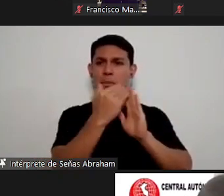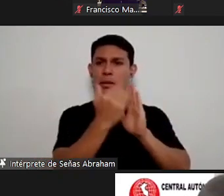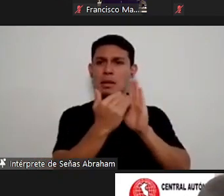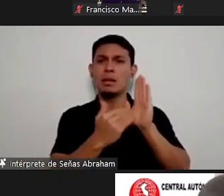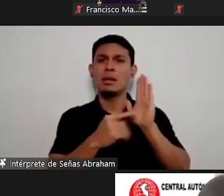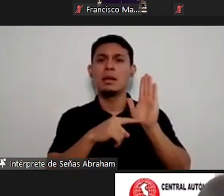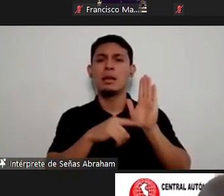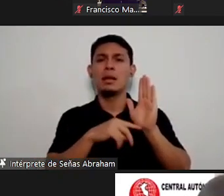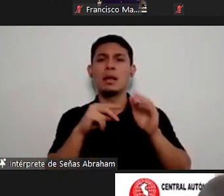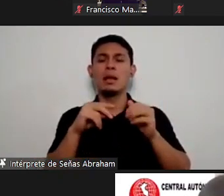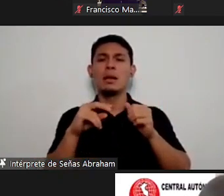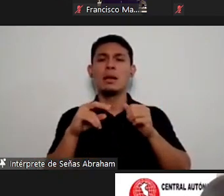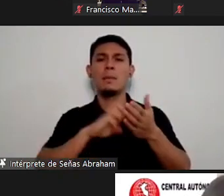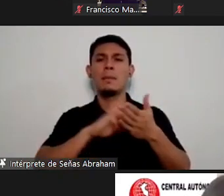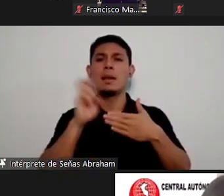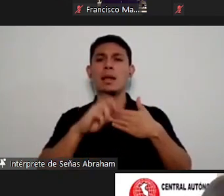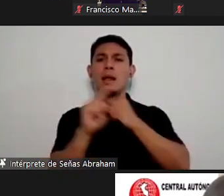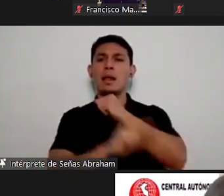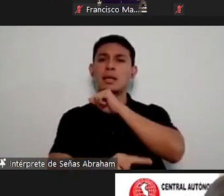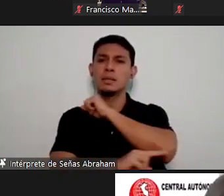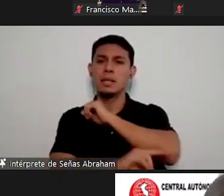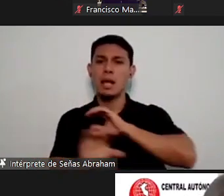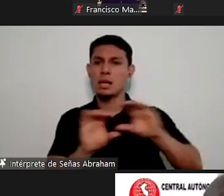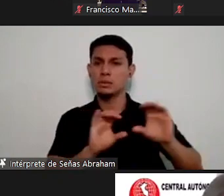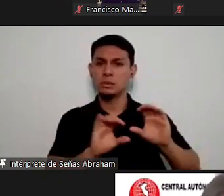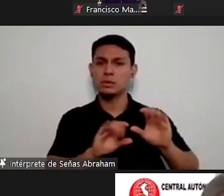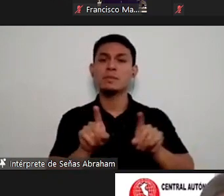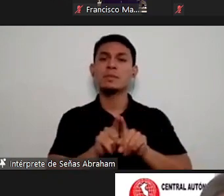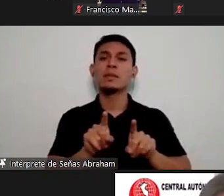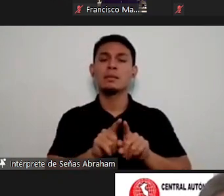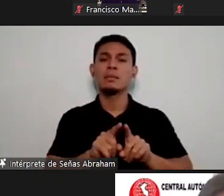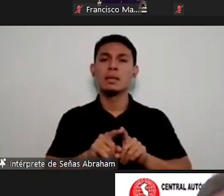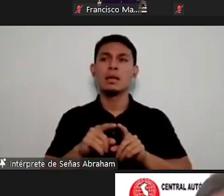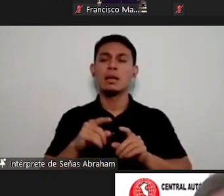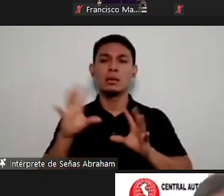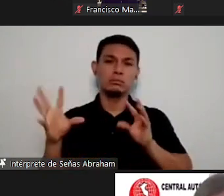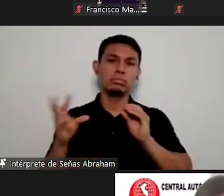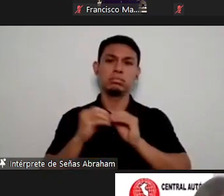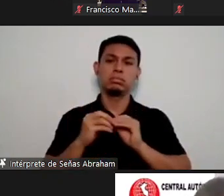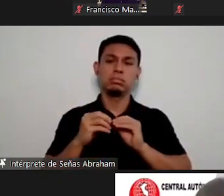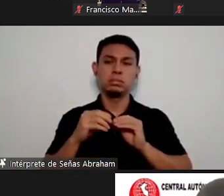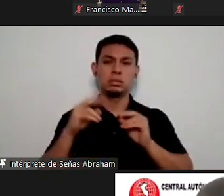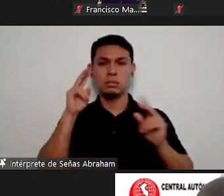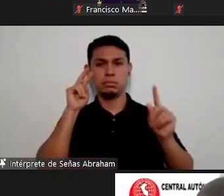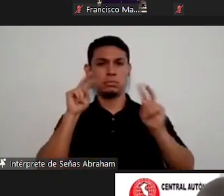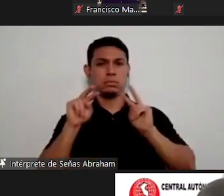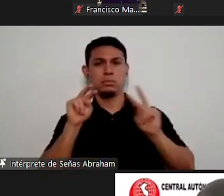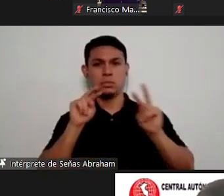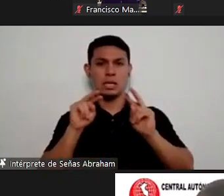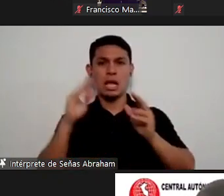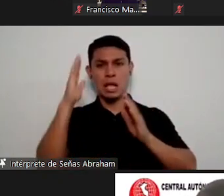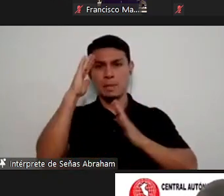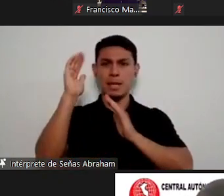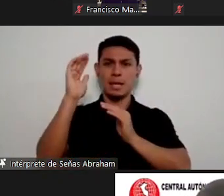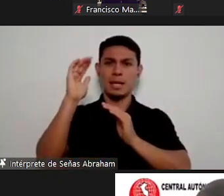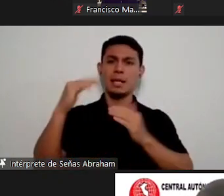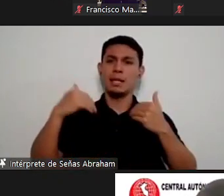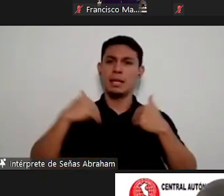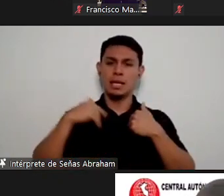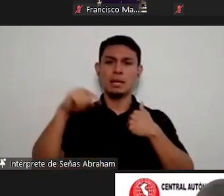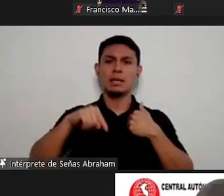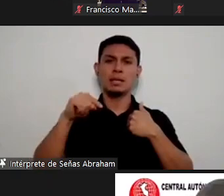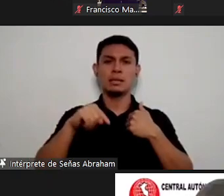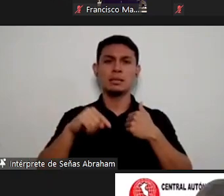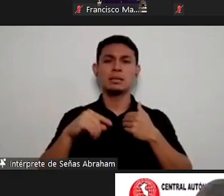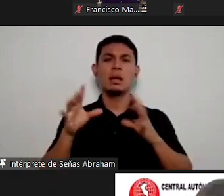national action plan beyond that we also are expecting the hopes that we have